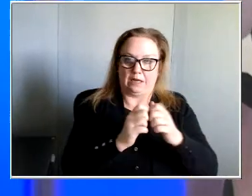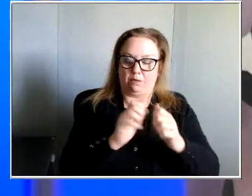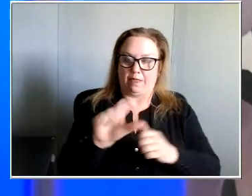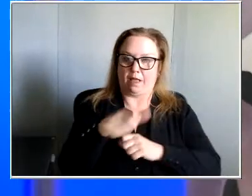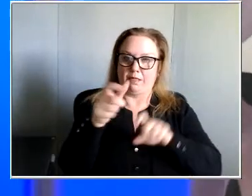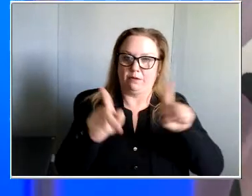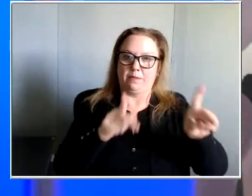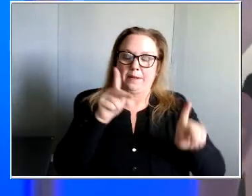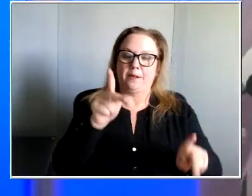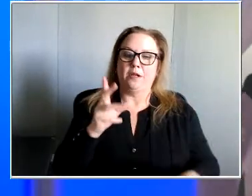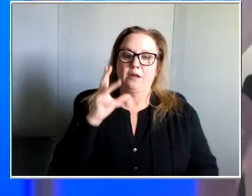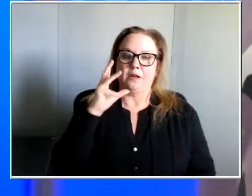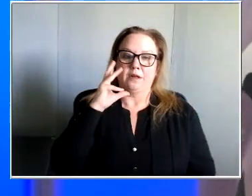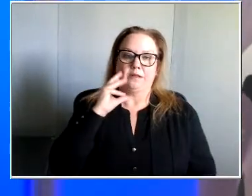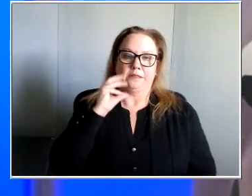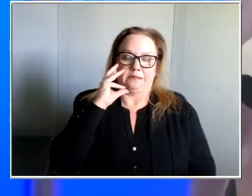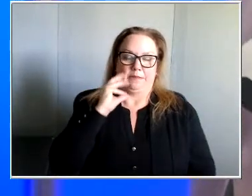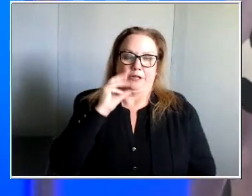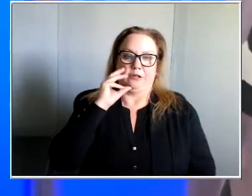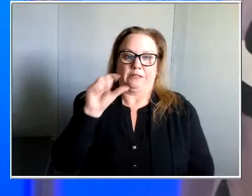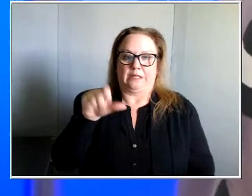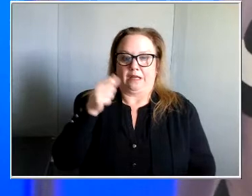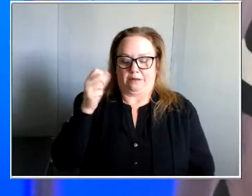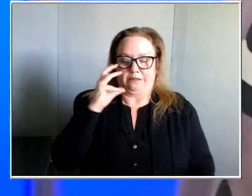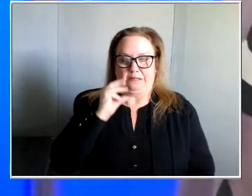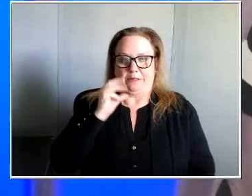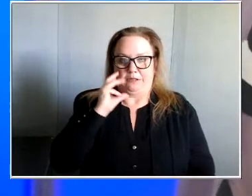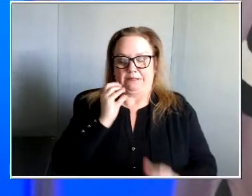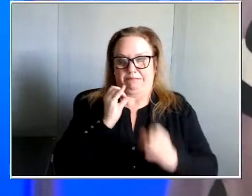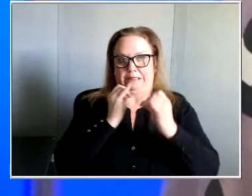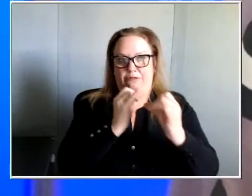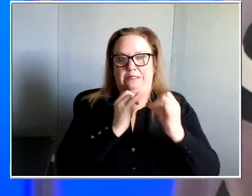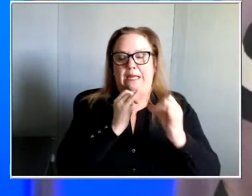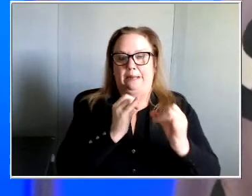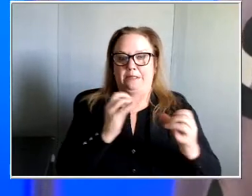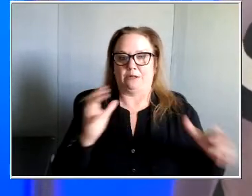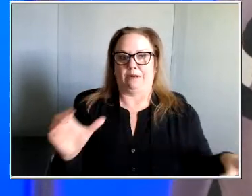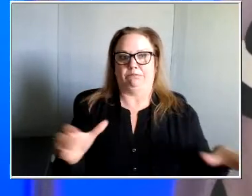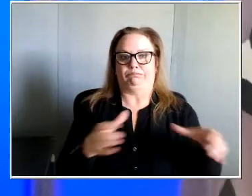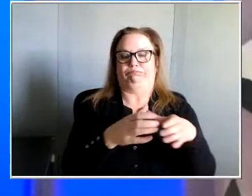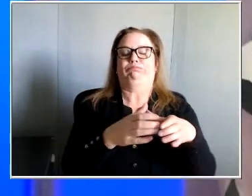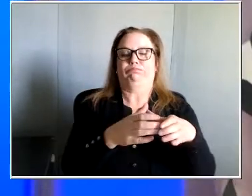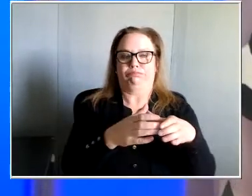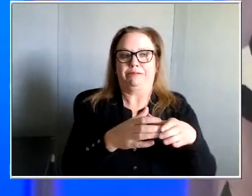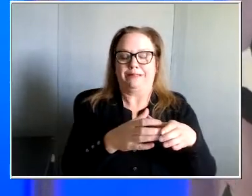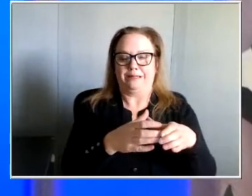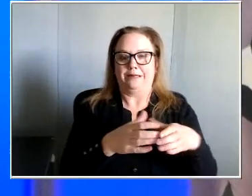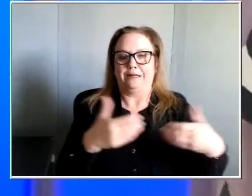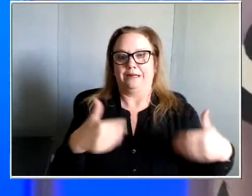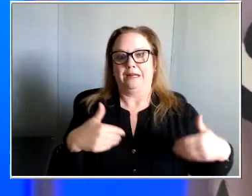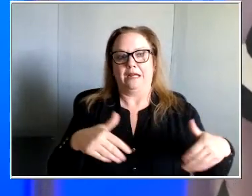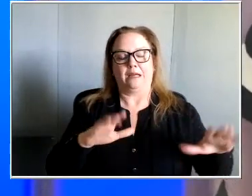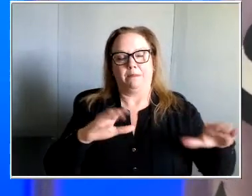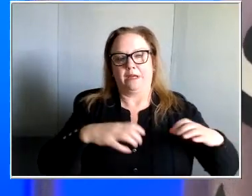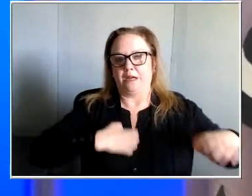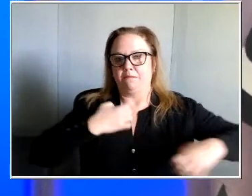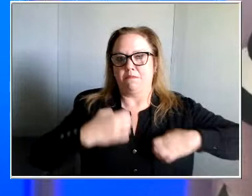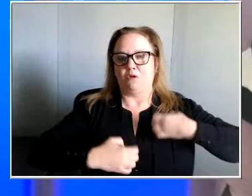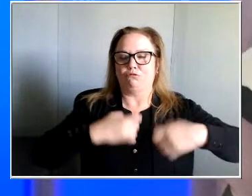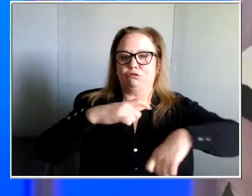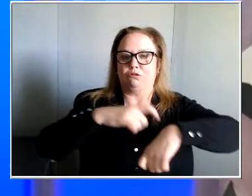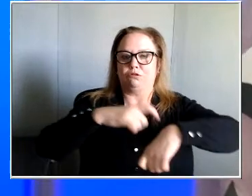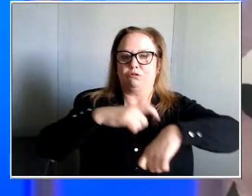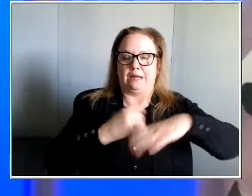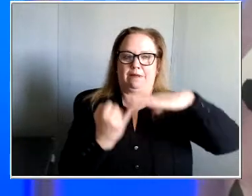had a similar experience like that, and that's what we do, is bring them together. But yes, it can be a terribly emotional time,